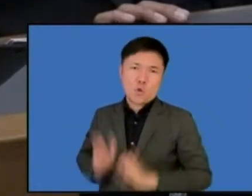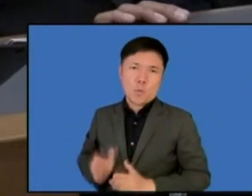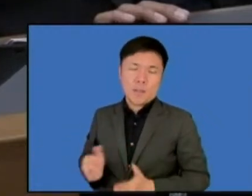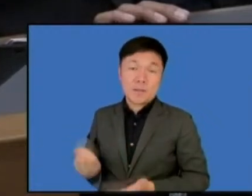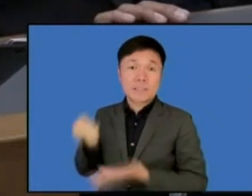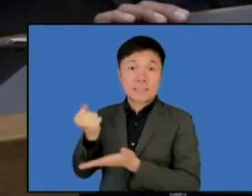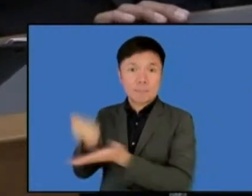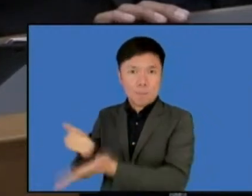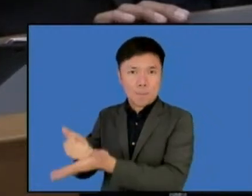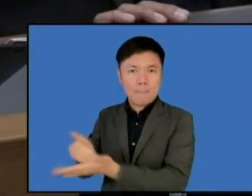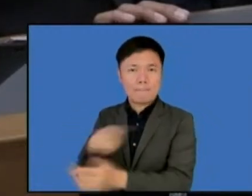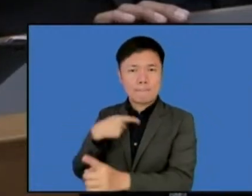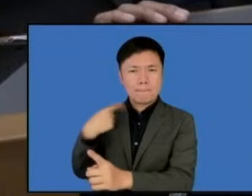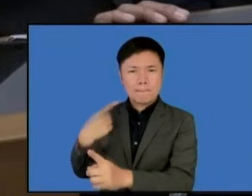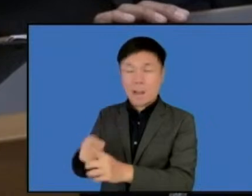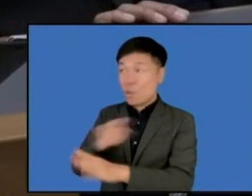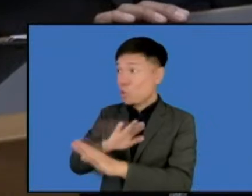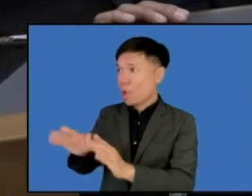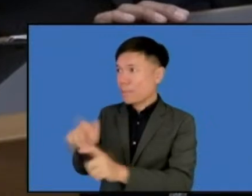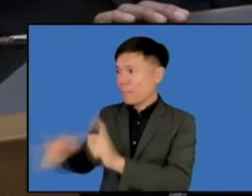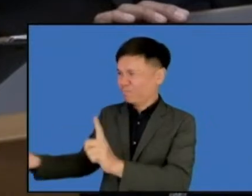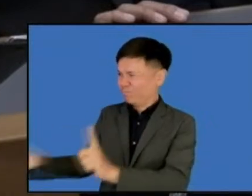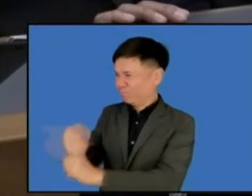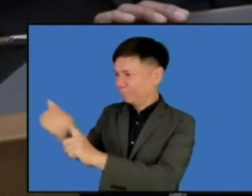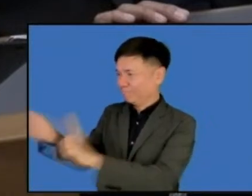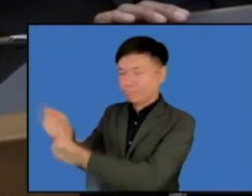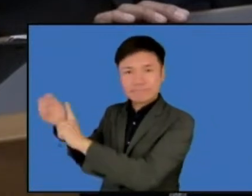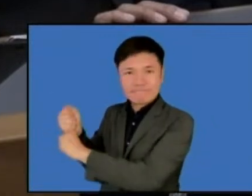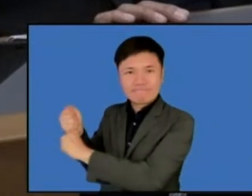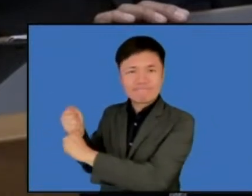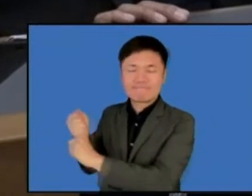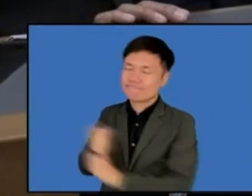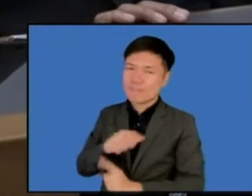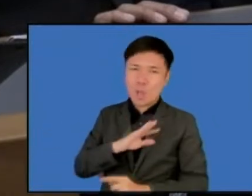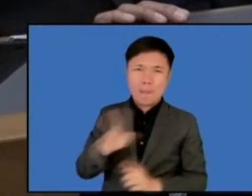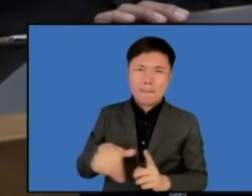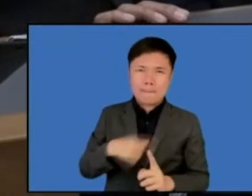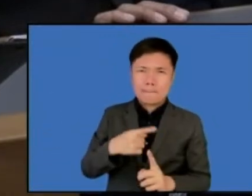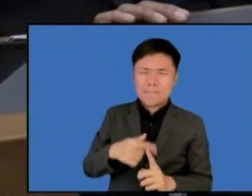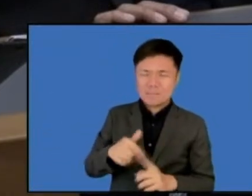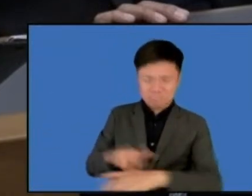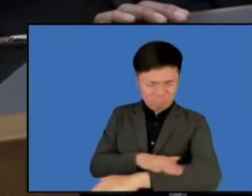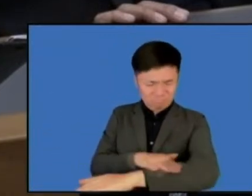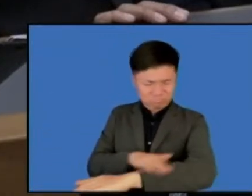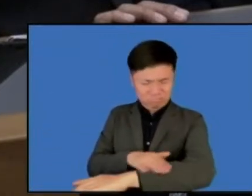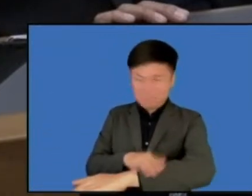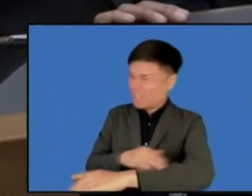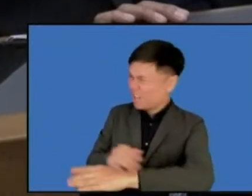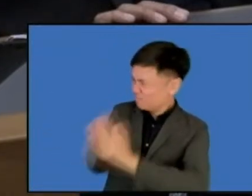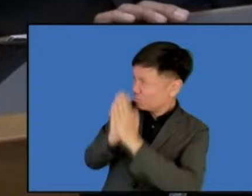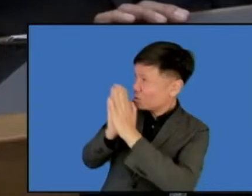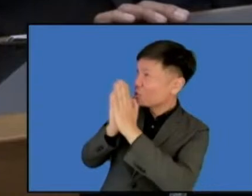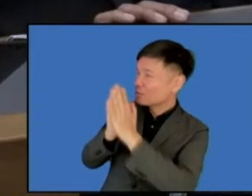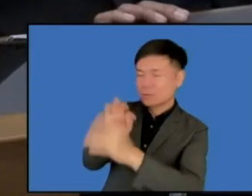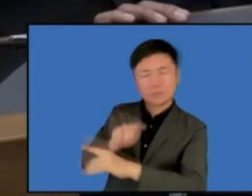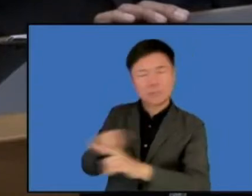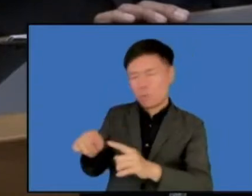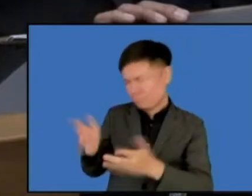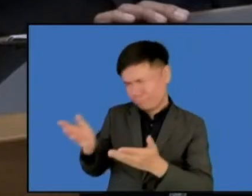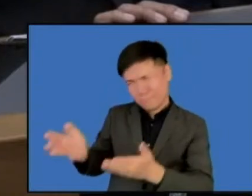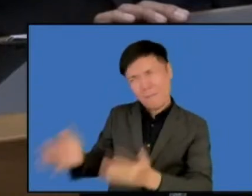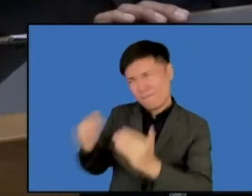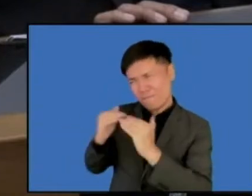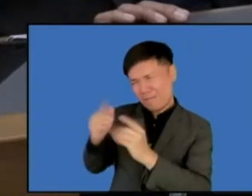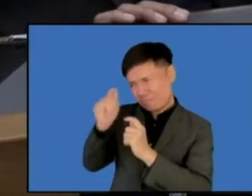trafficking. Addressing intersectional barriers based on race, ethnicity, caste, class, country of origin, disability,